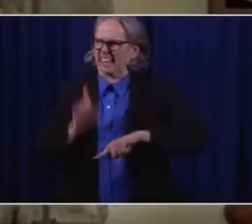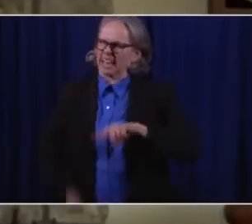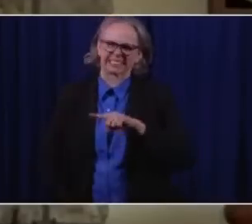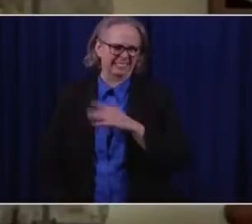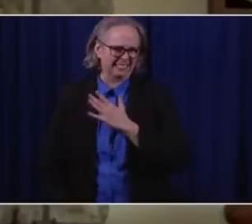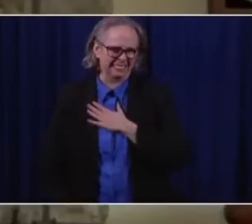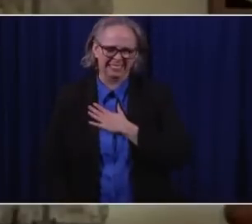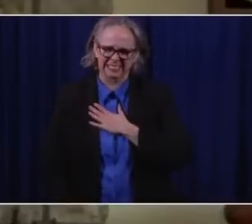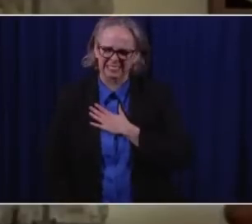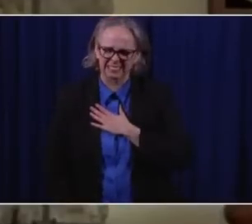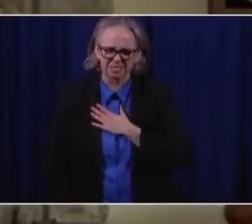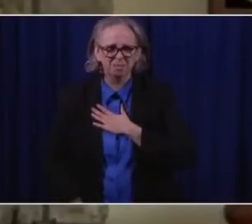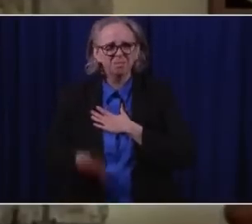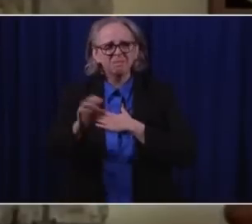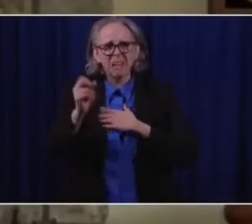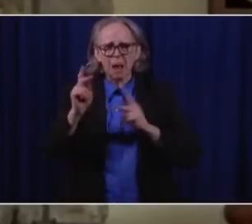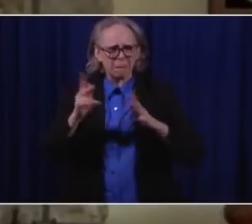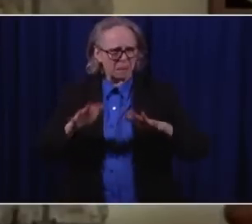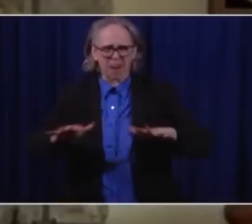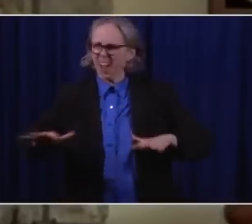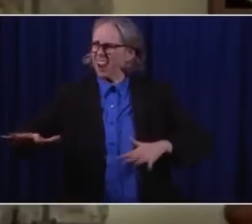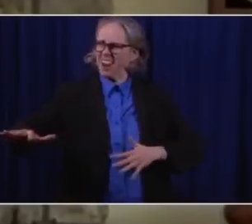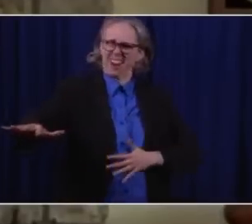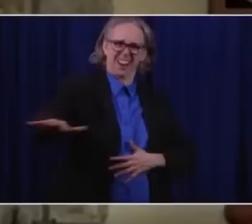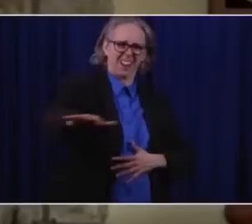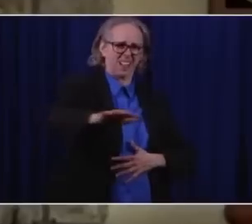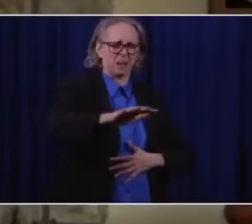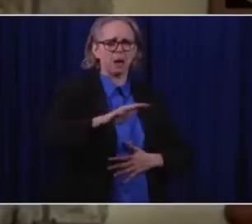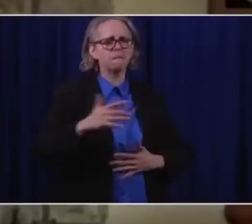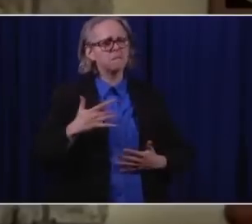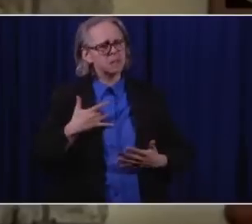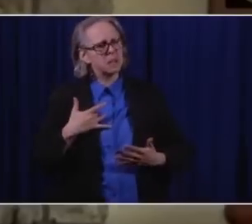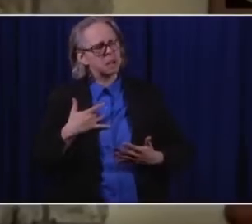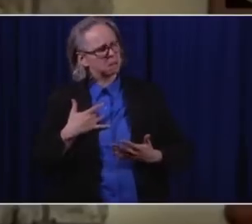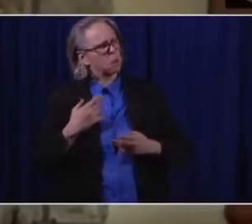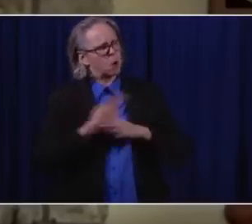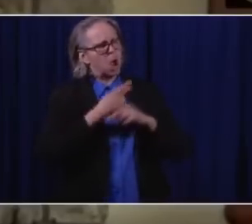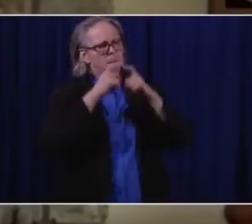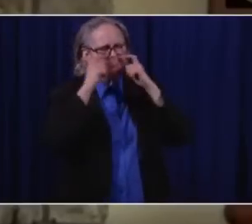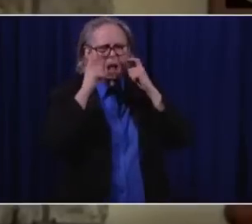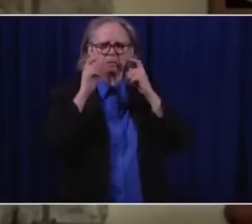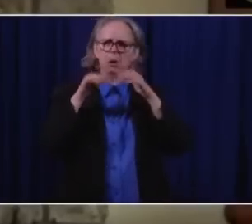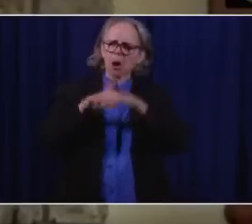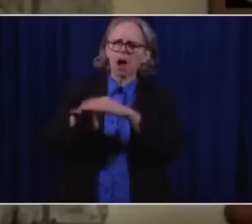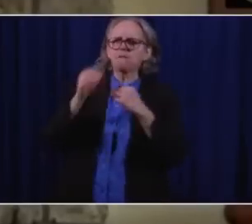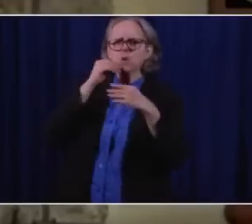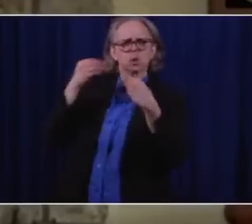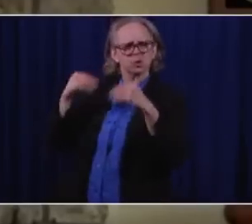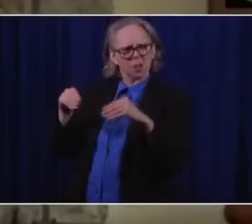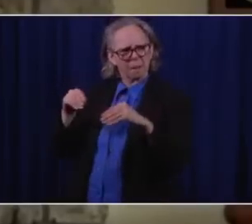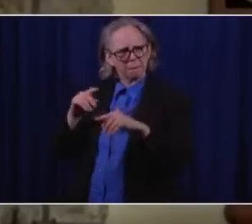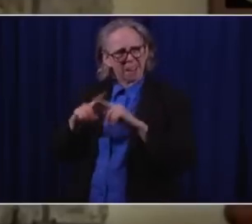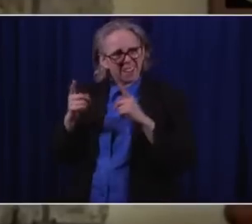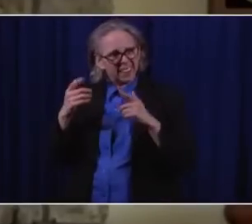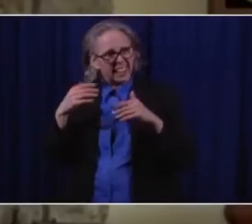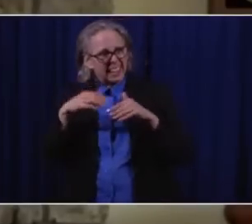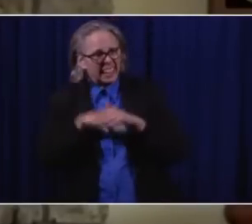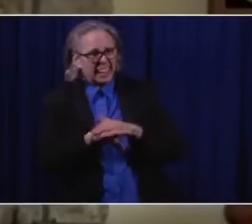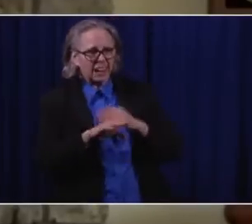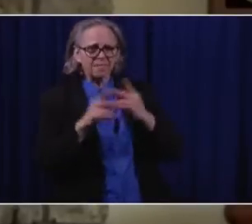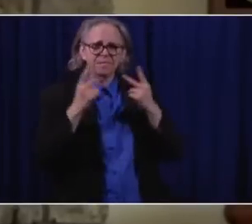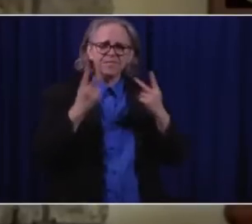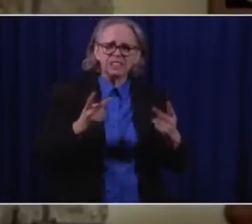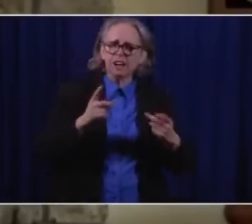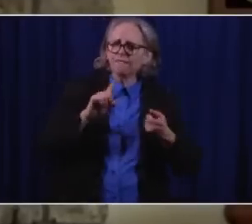mask on when they go to the grocery store, but when they've got their brother-in-law over watching football and he's not in their household, they don't wear a